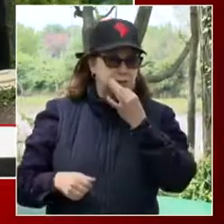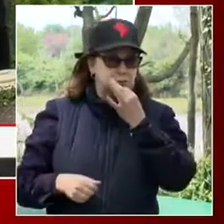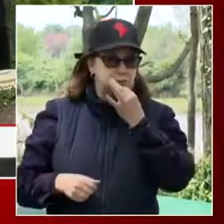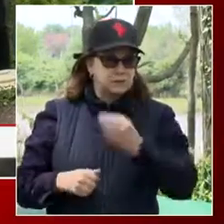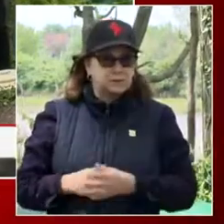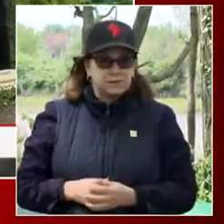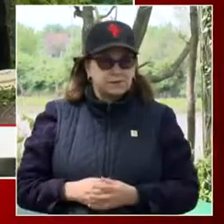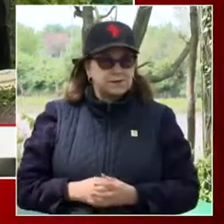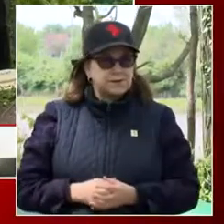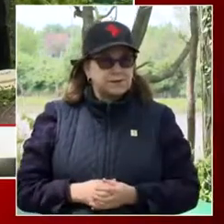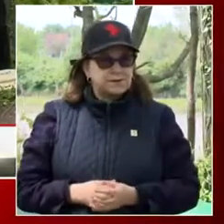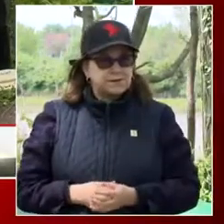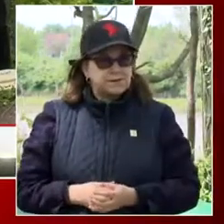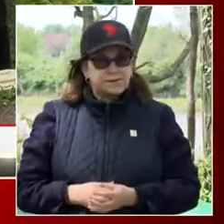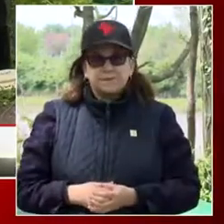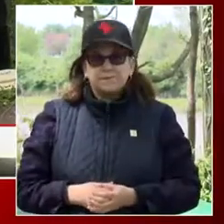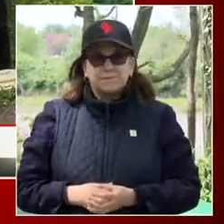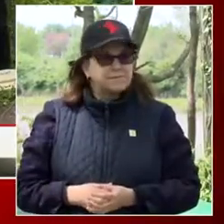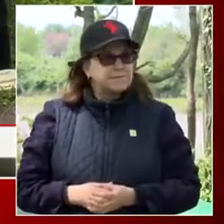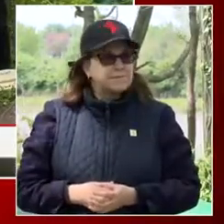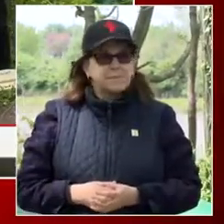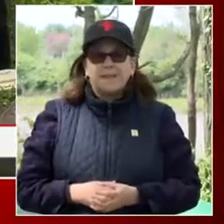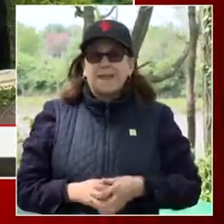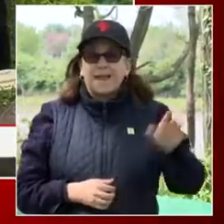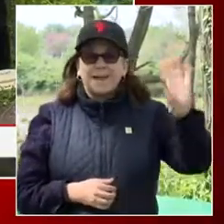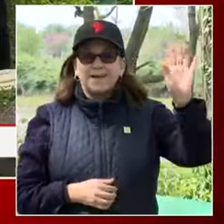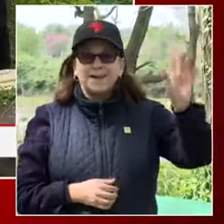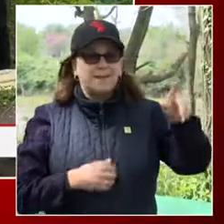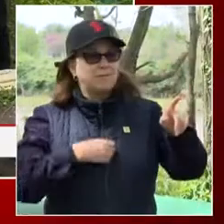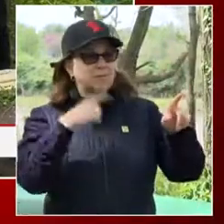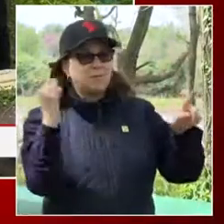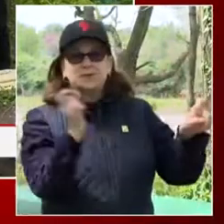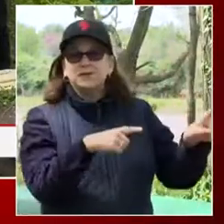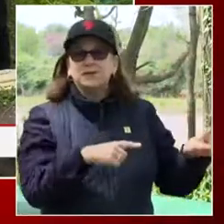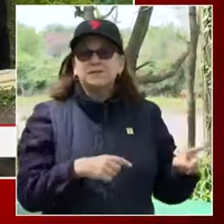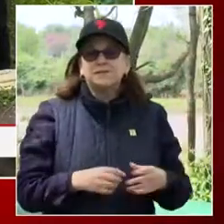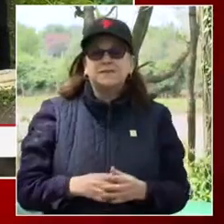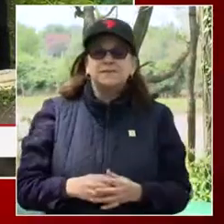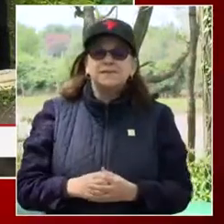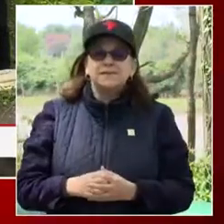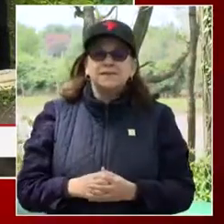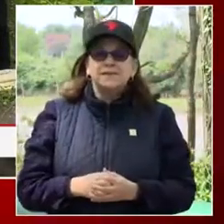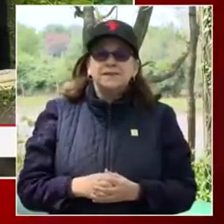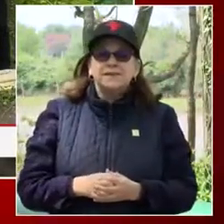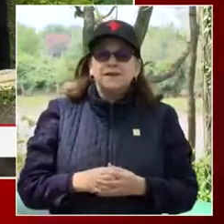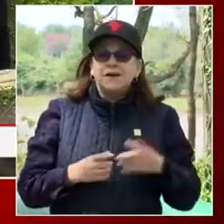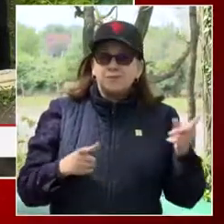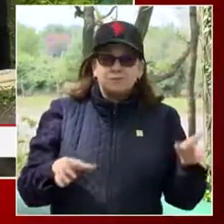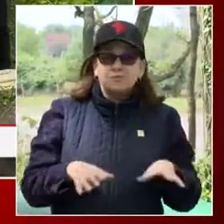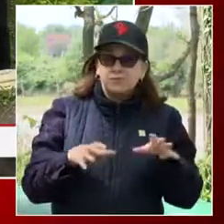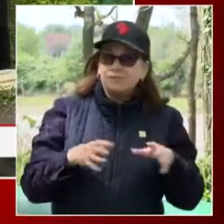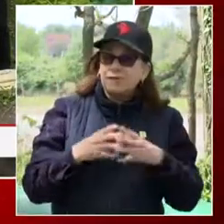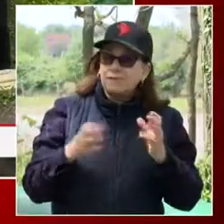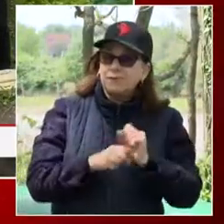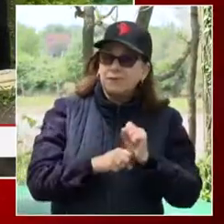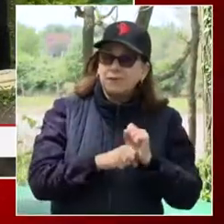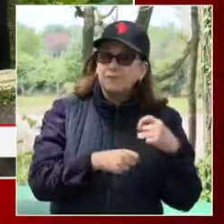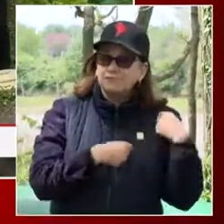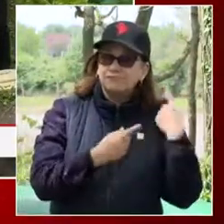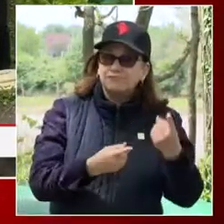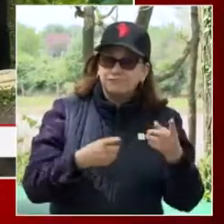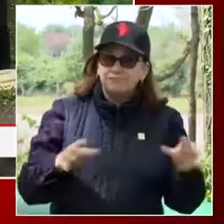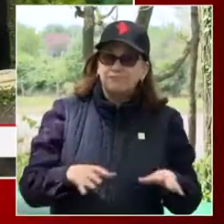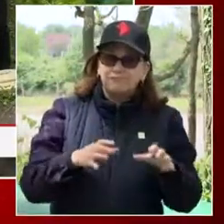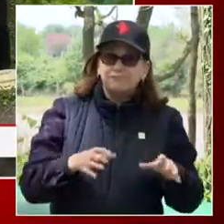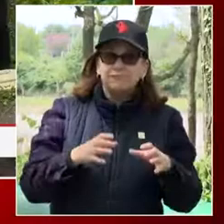Yes. Mayor Bowser, I have an off-topic question for you. And Okay. I know the city's been doing a lot of work to get people back to the district. I want to